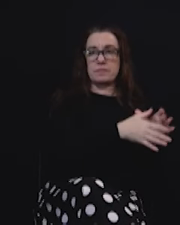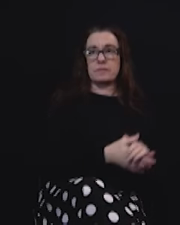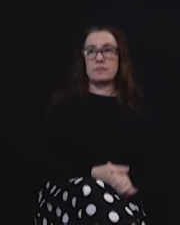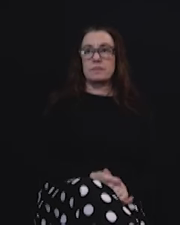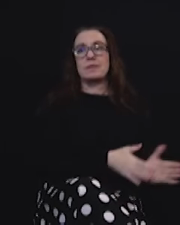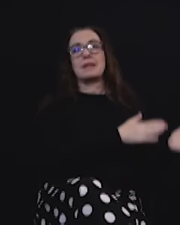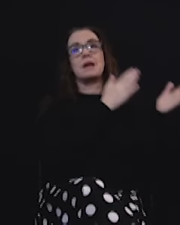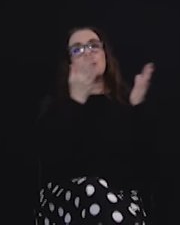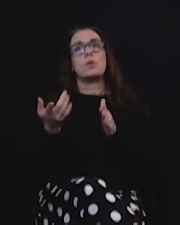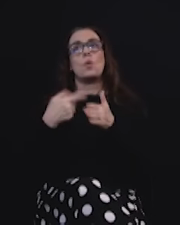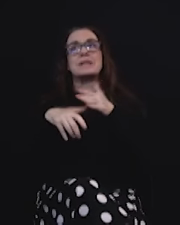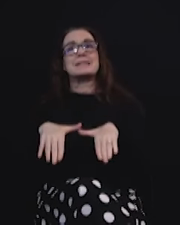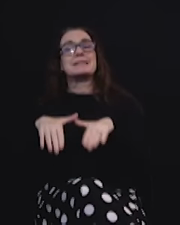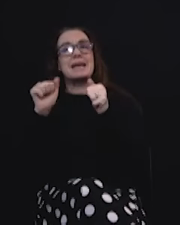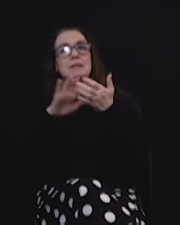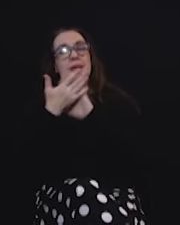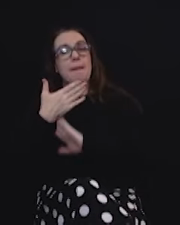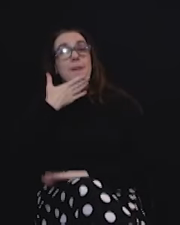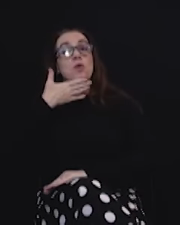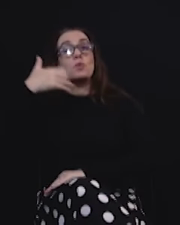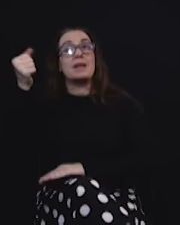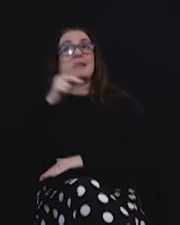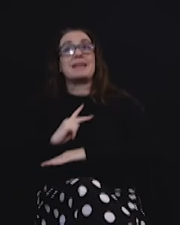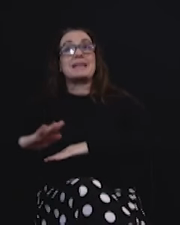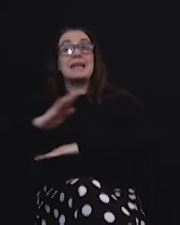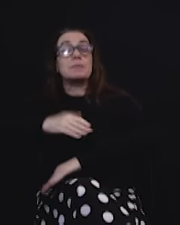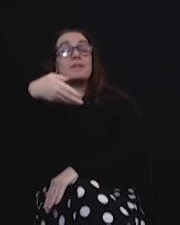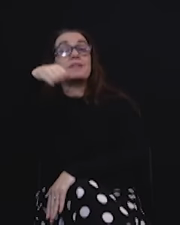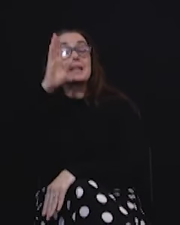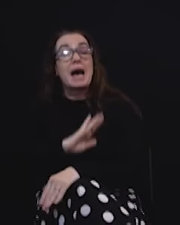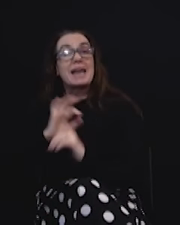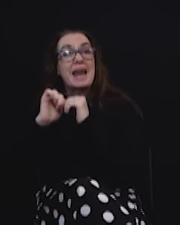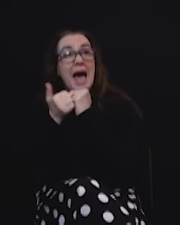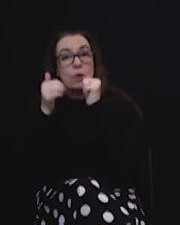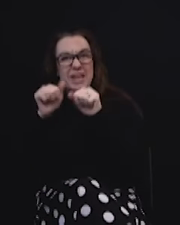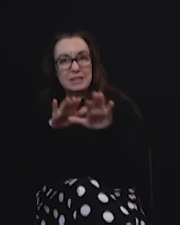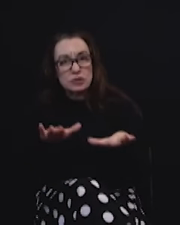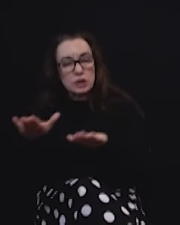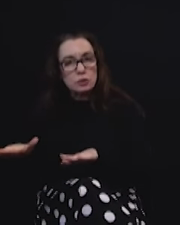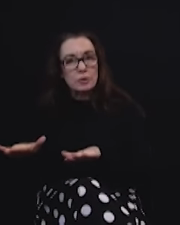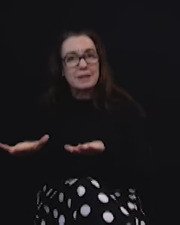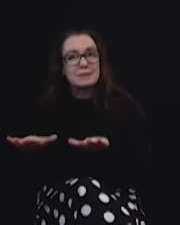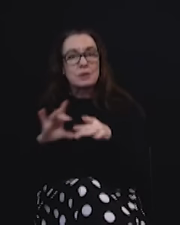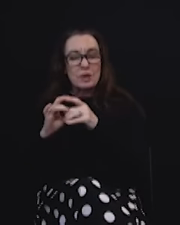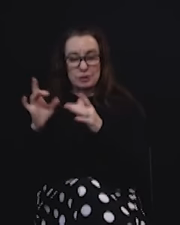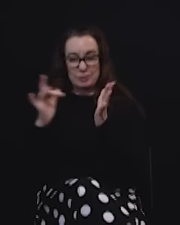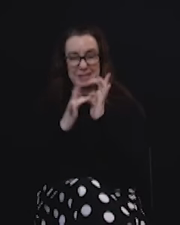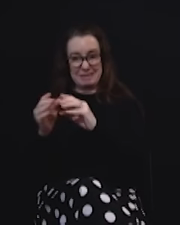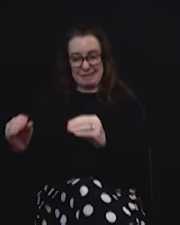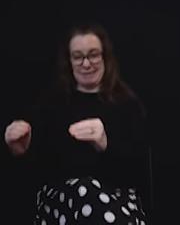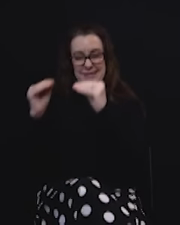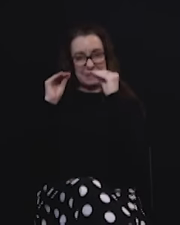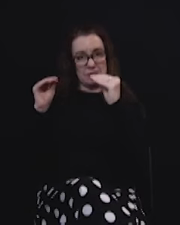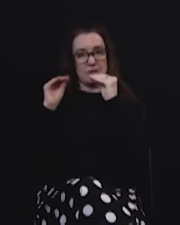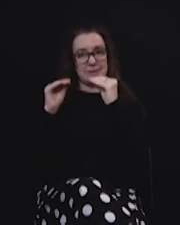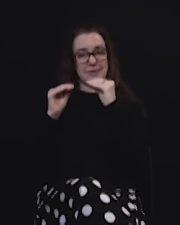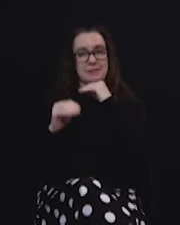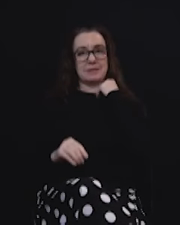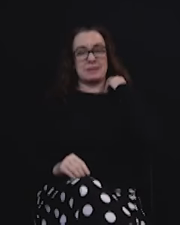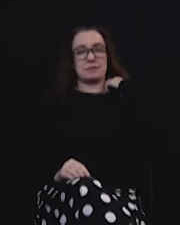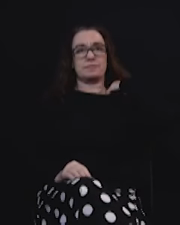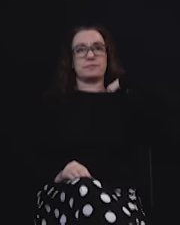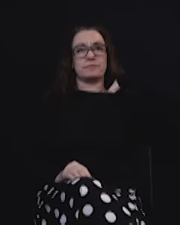But what does it take to be great in the kingdom of God? And how can children, according to Jesus, teach us this?